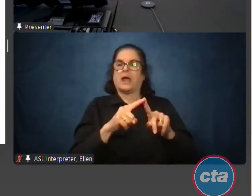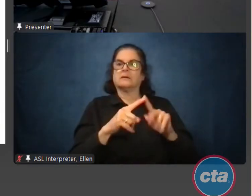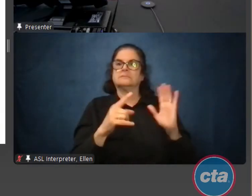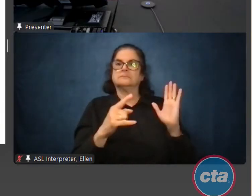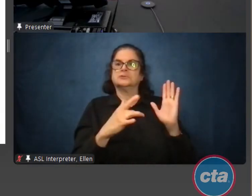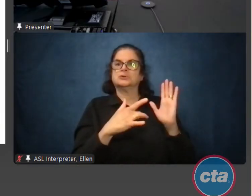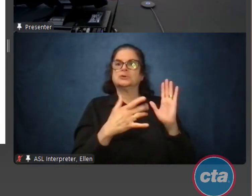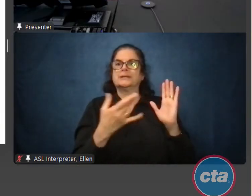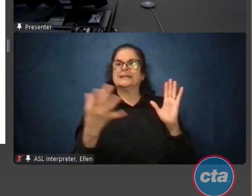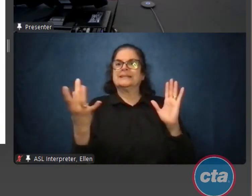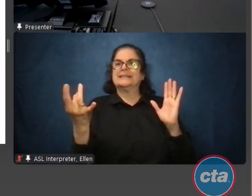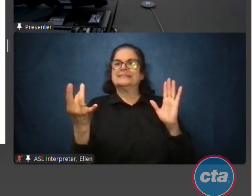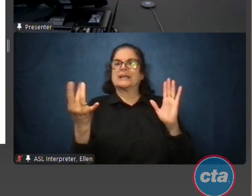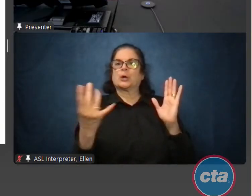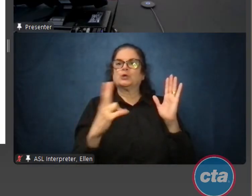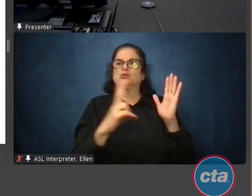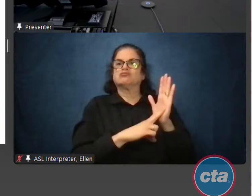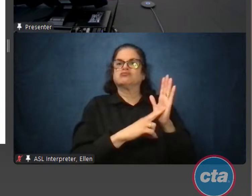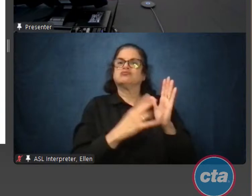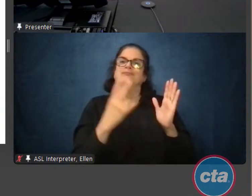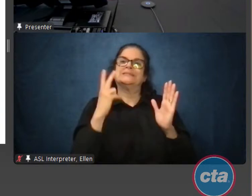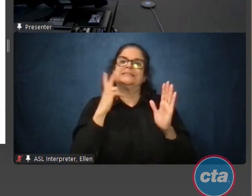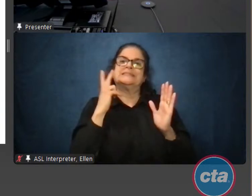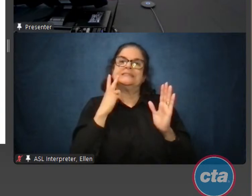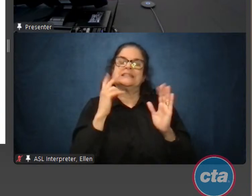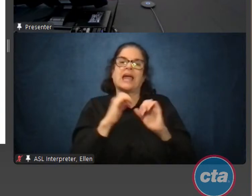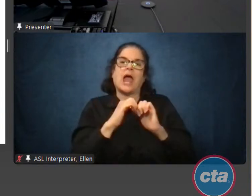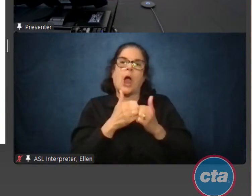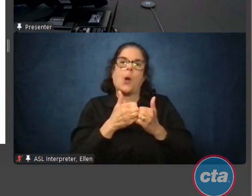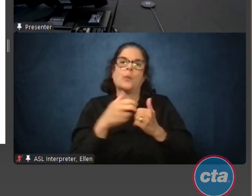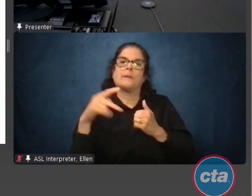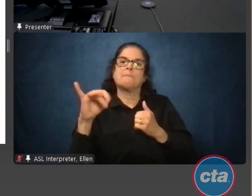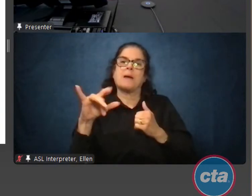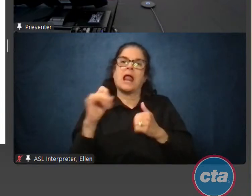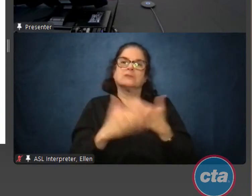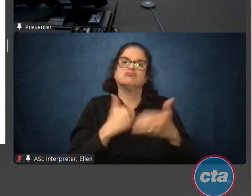some of those stickers on as well. So we'll see depending on how that pilot goes.